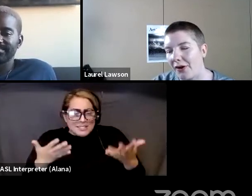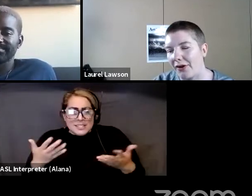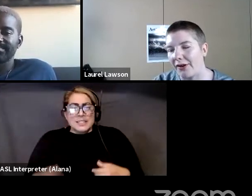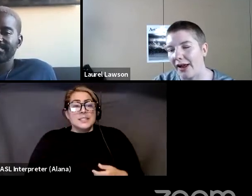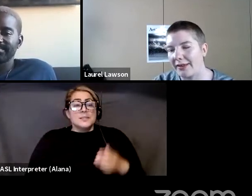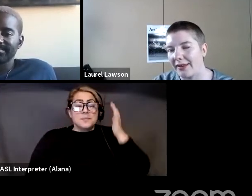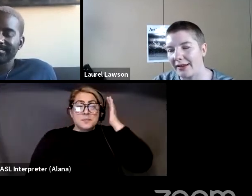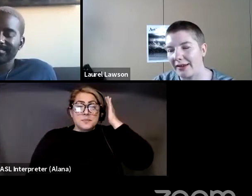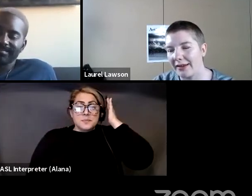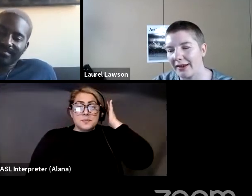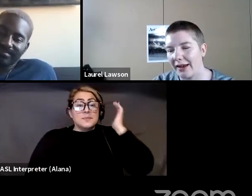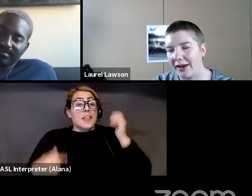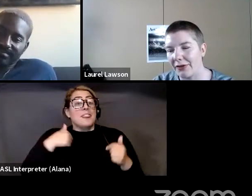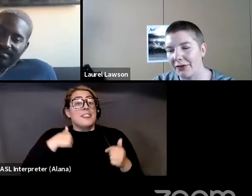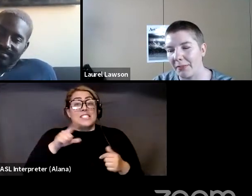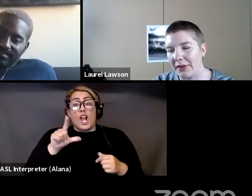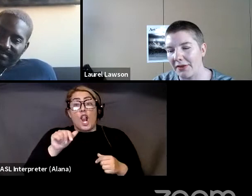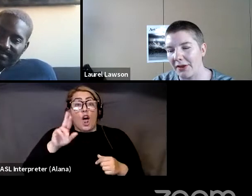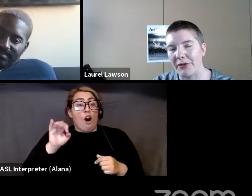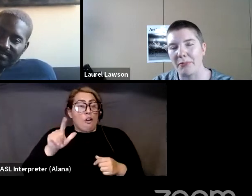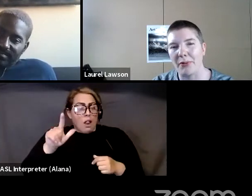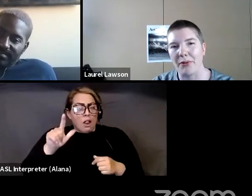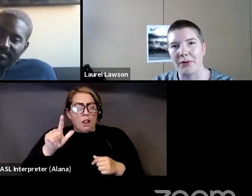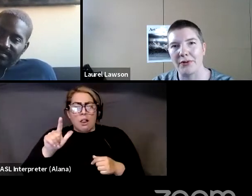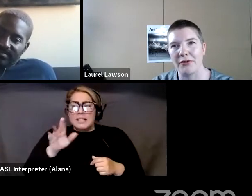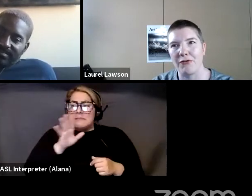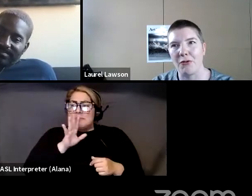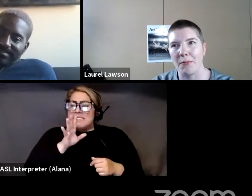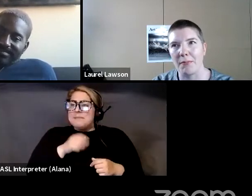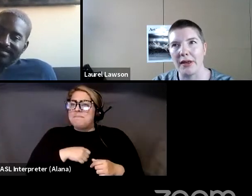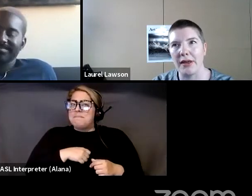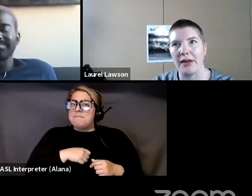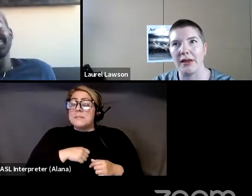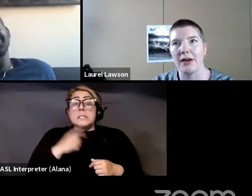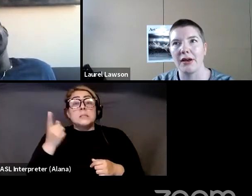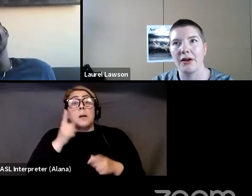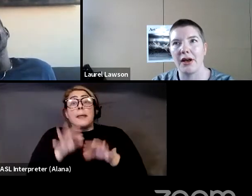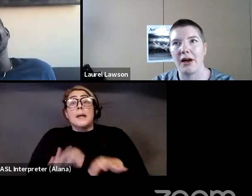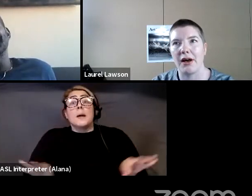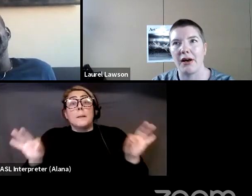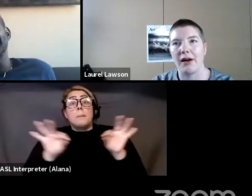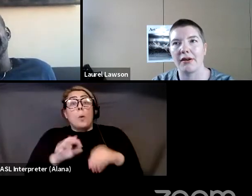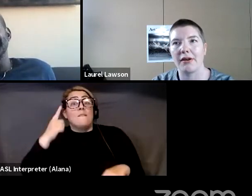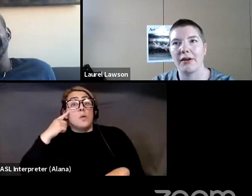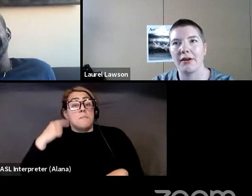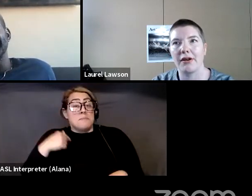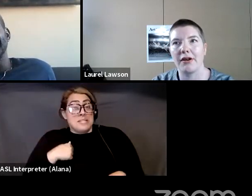This is Laurel. I think something that was important for me